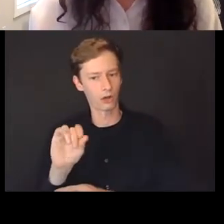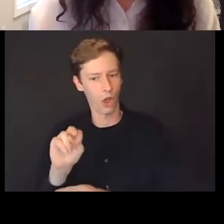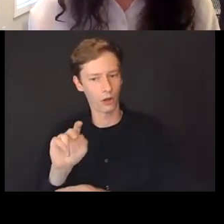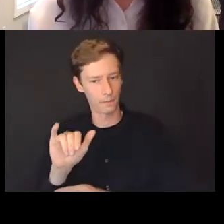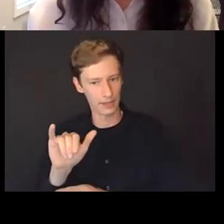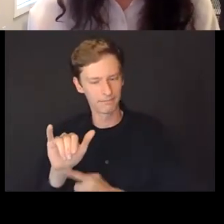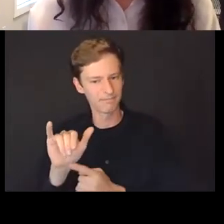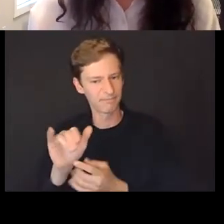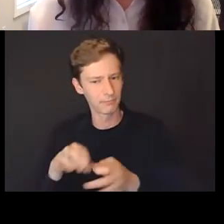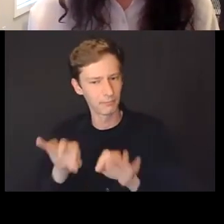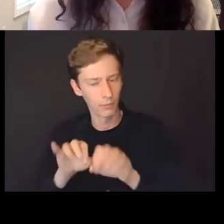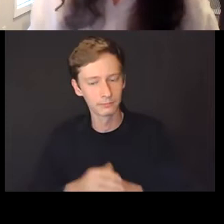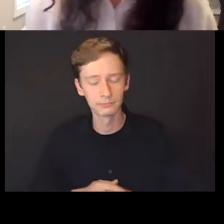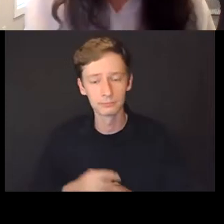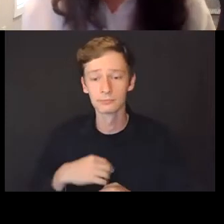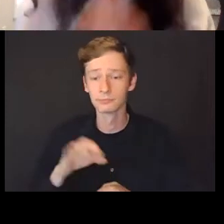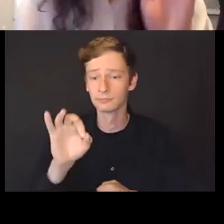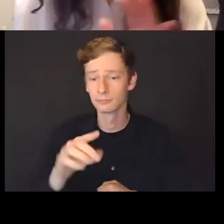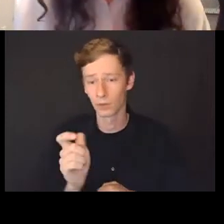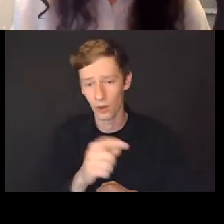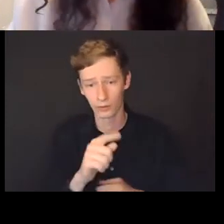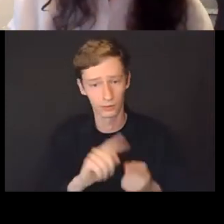pose the question to you as well, Kanea.